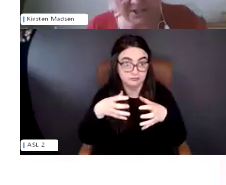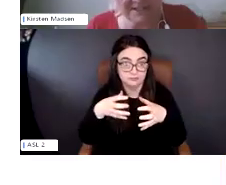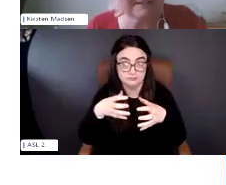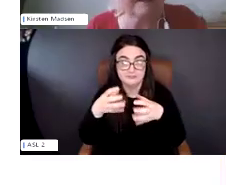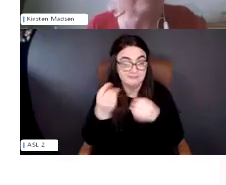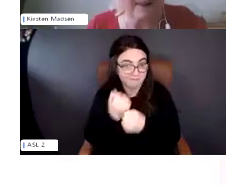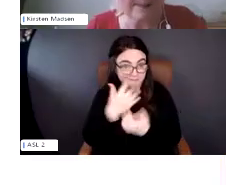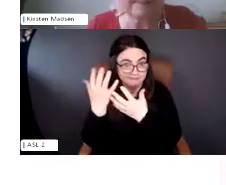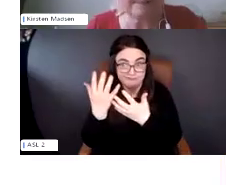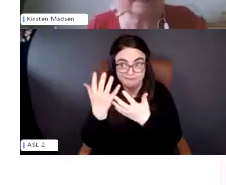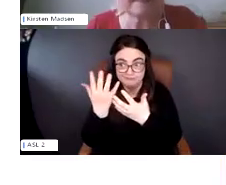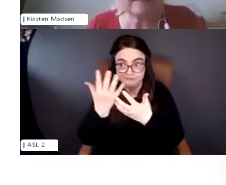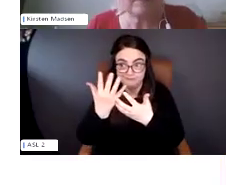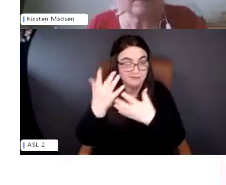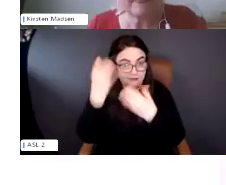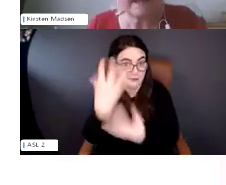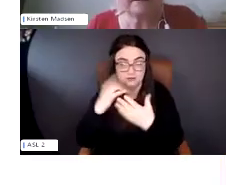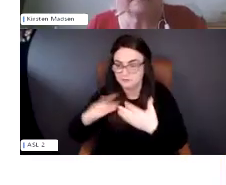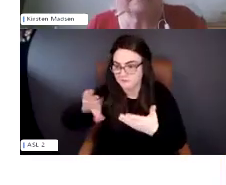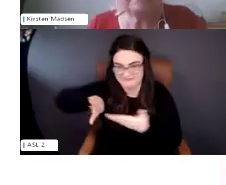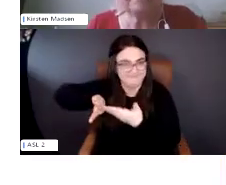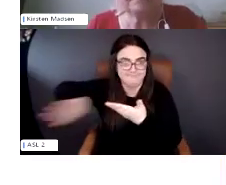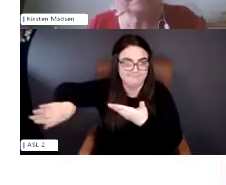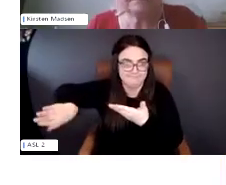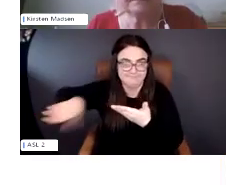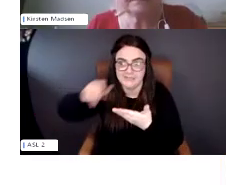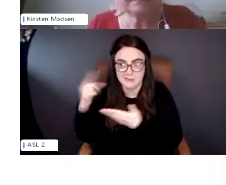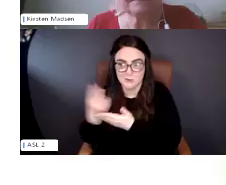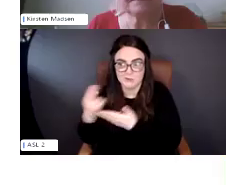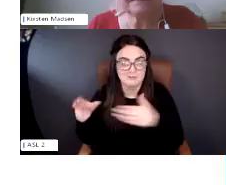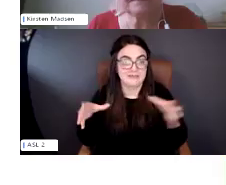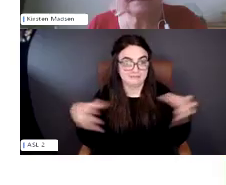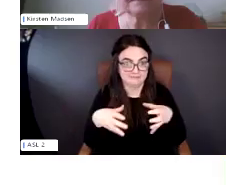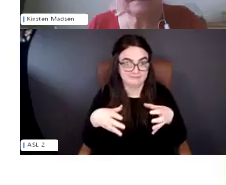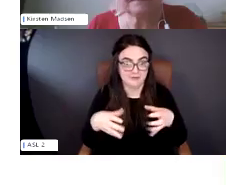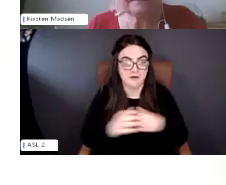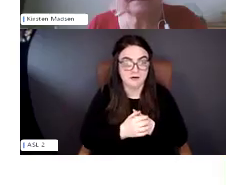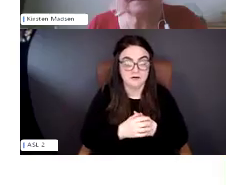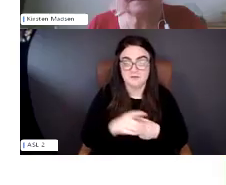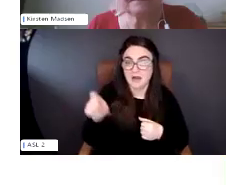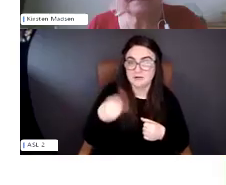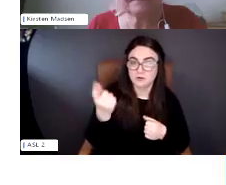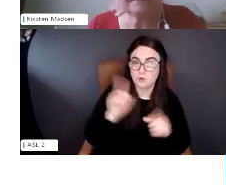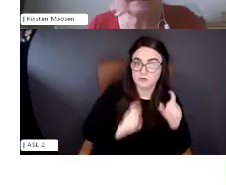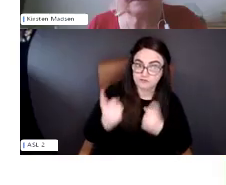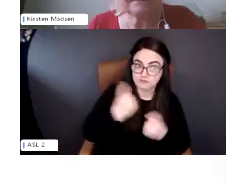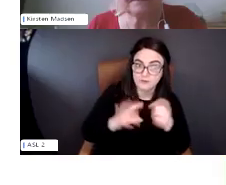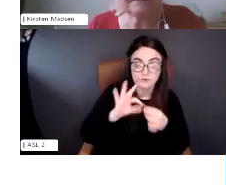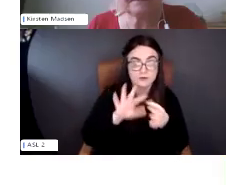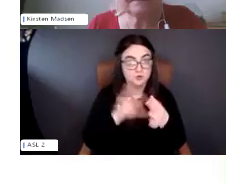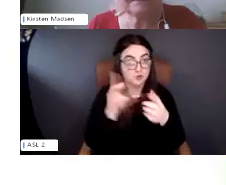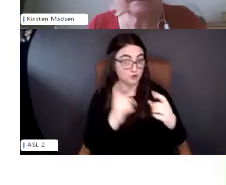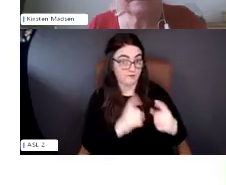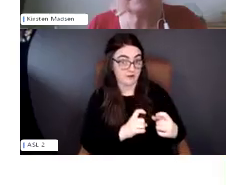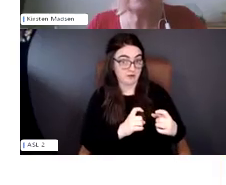of the project itself. So just getting good, as we're talking about evaluation, there was also a question around surveys. So you talked about doing, when you're